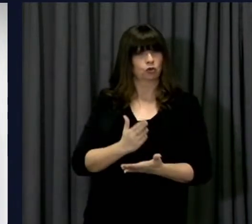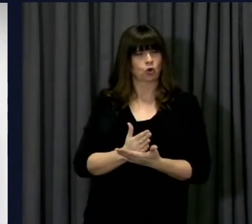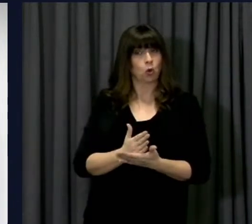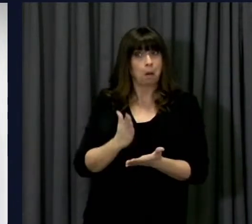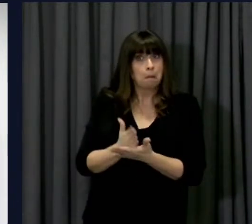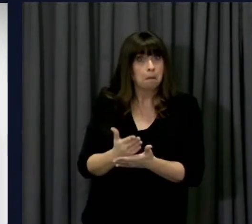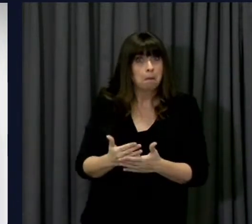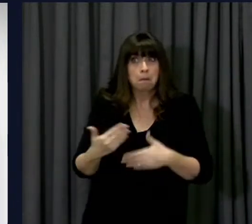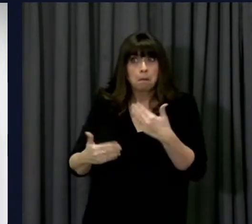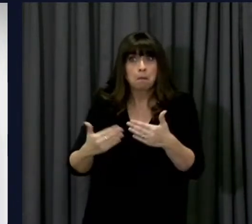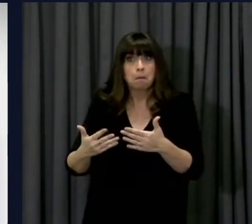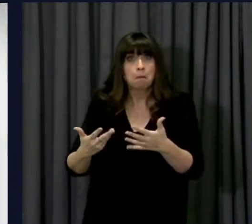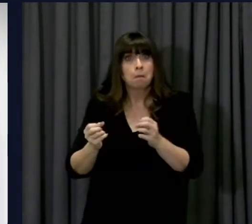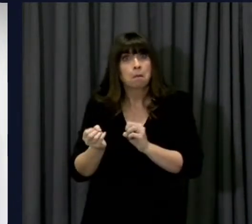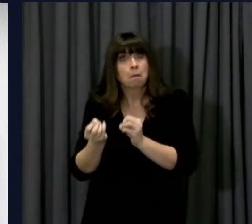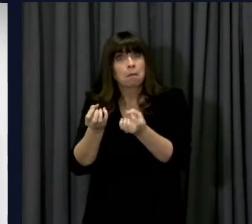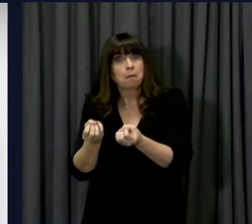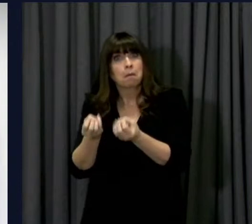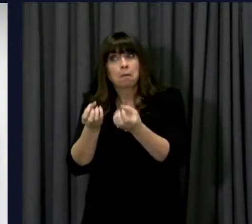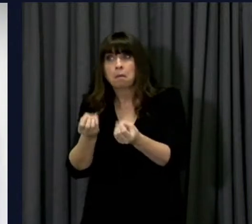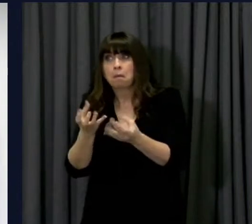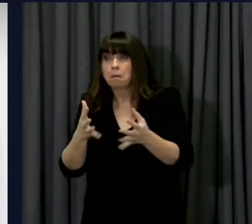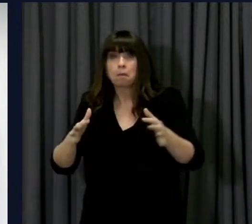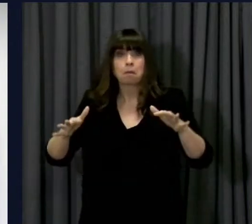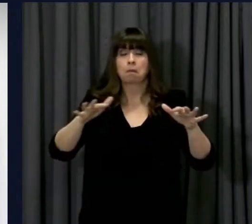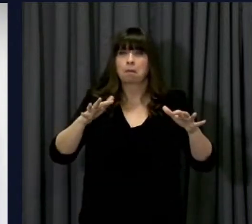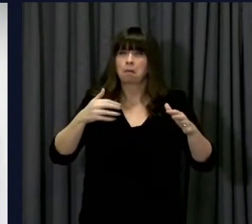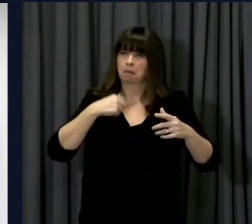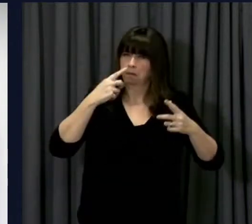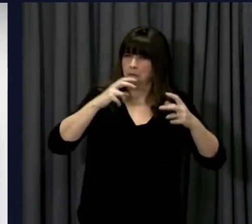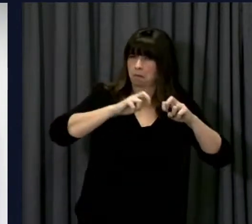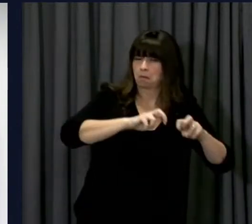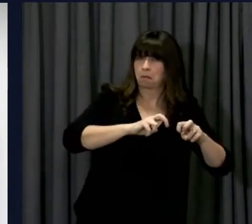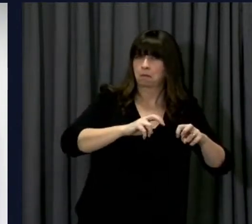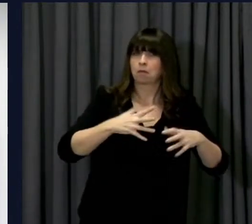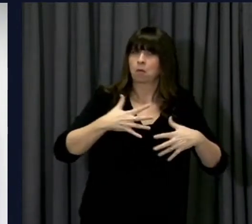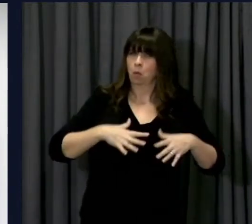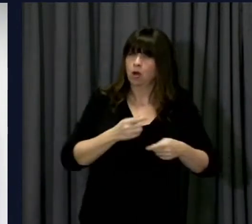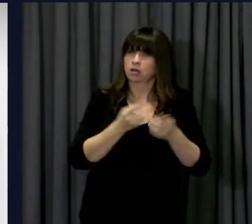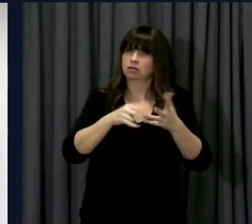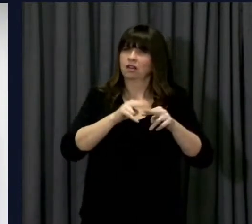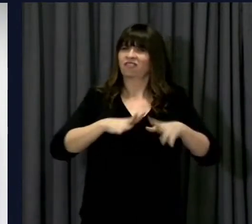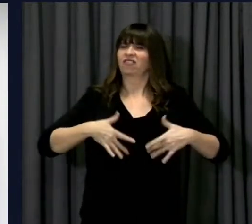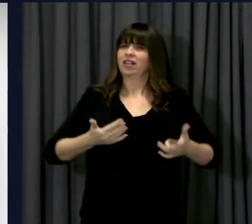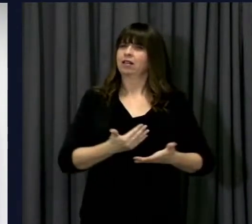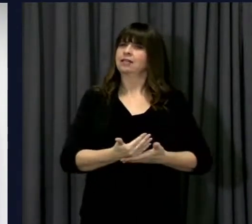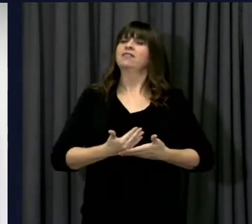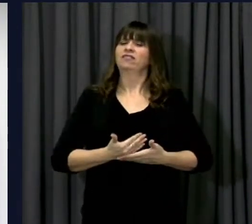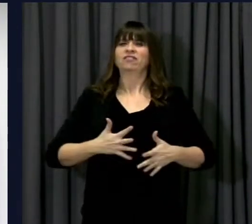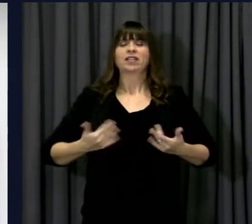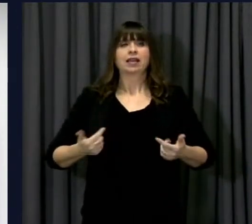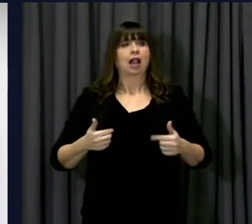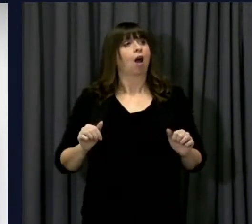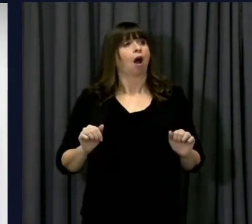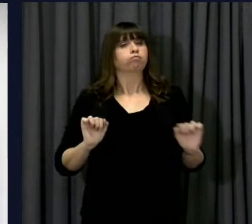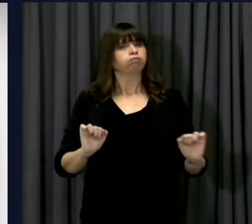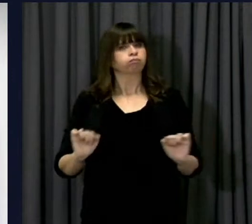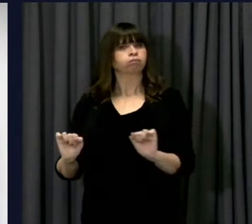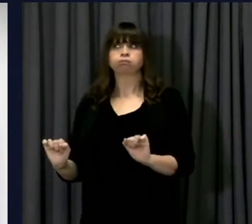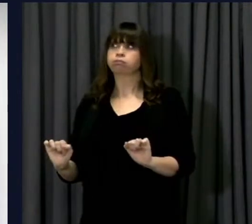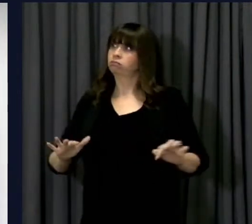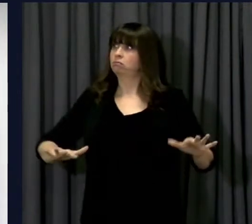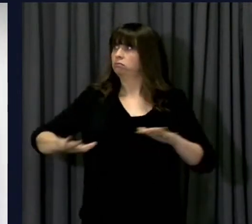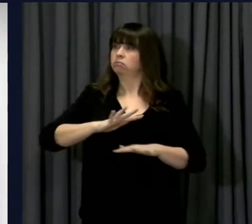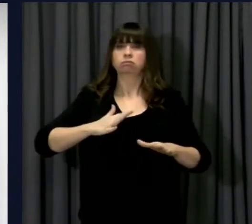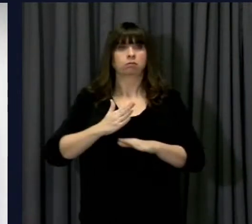conversations taking place, but we do take account of what more we need to do to provide confidence for our staff in all of the different measures we're looking to